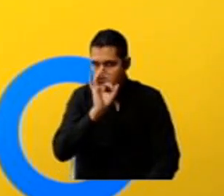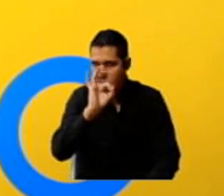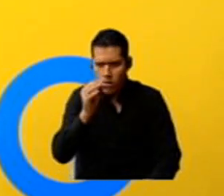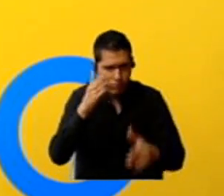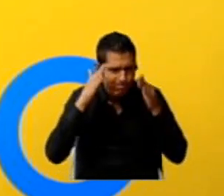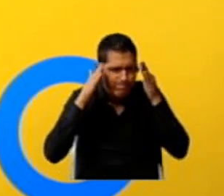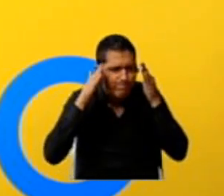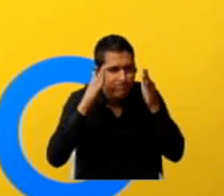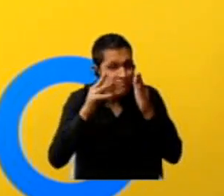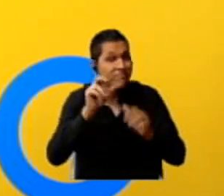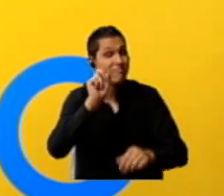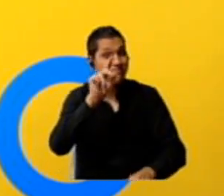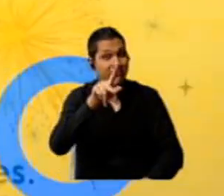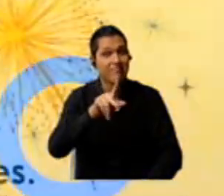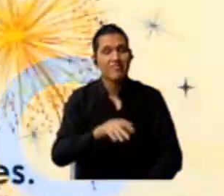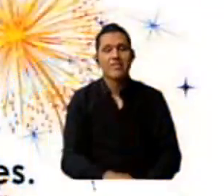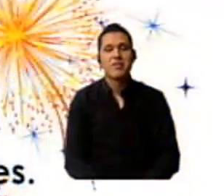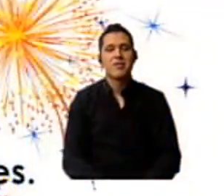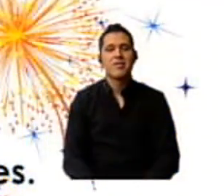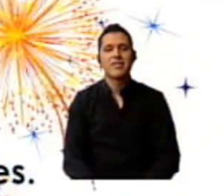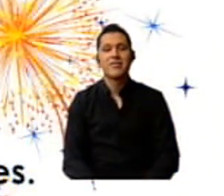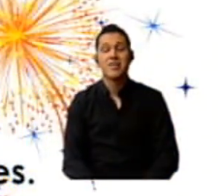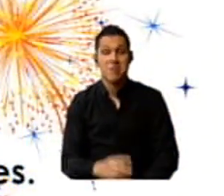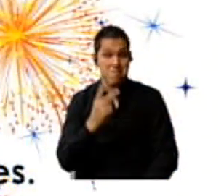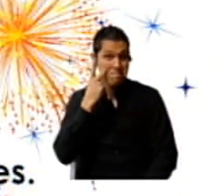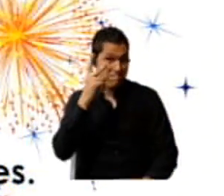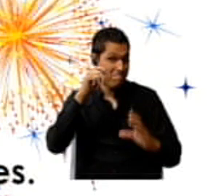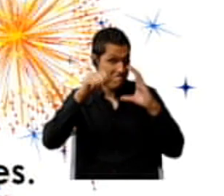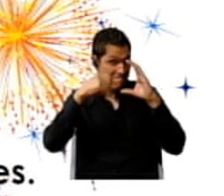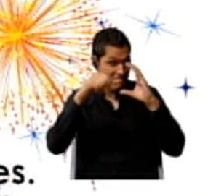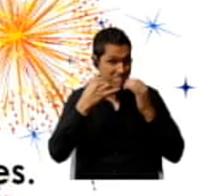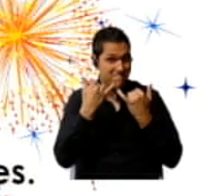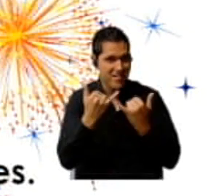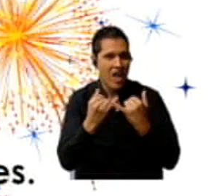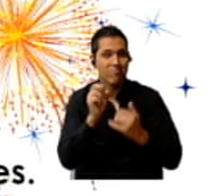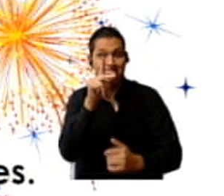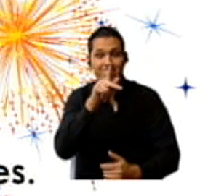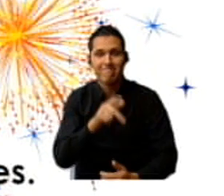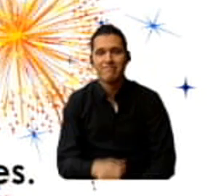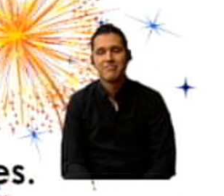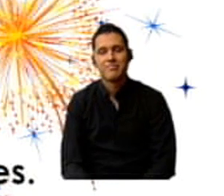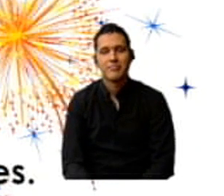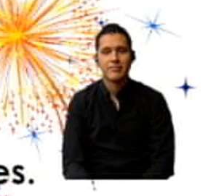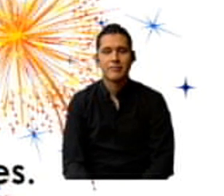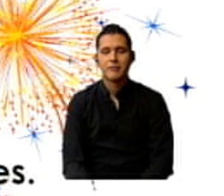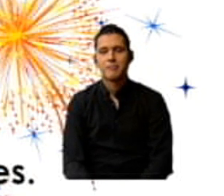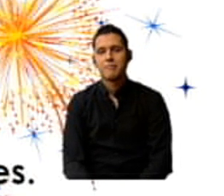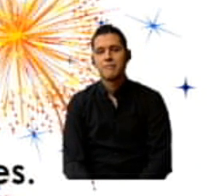attention, okay? Let's watch the video.